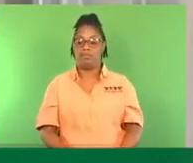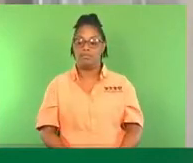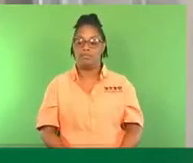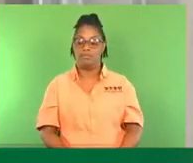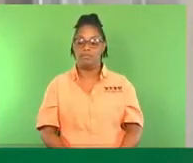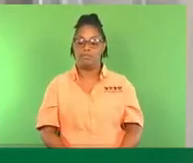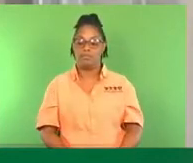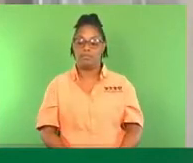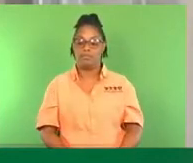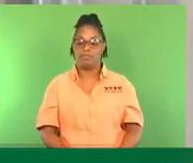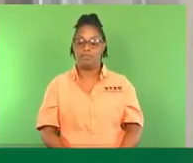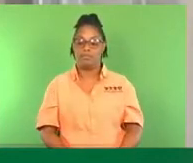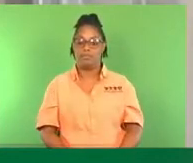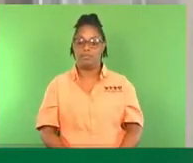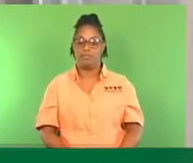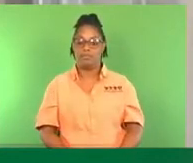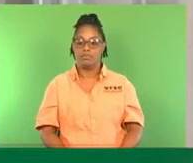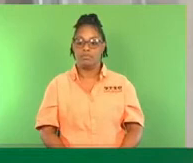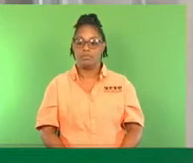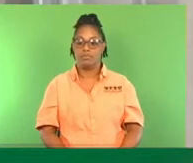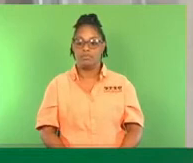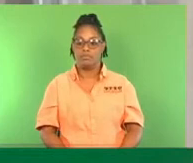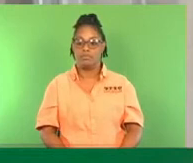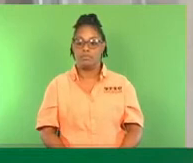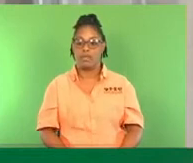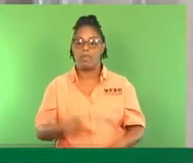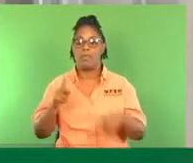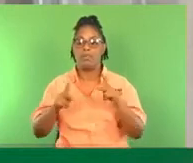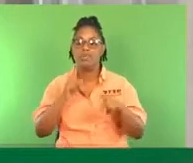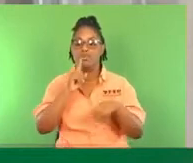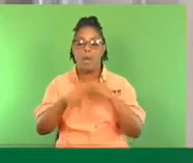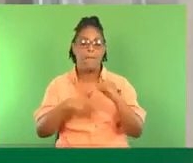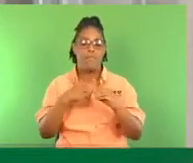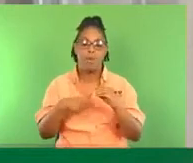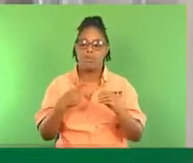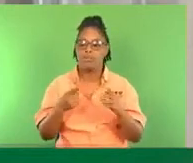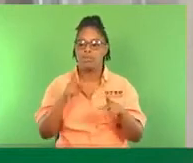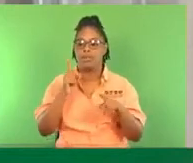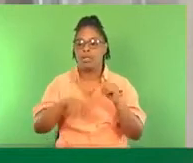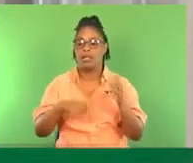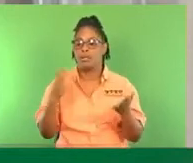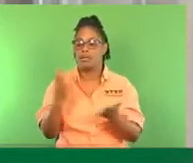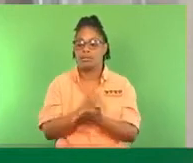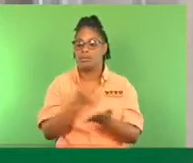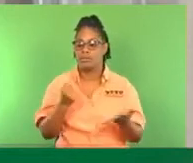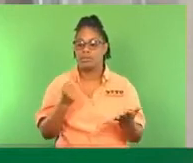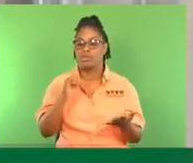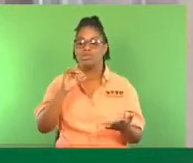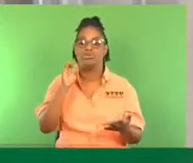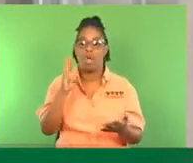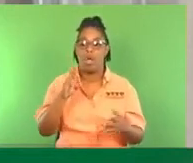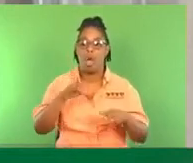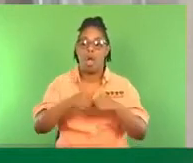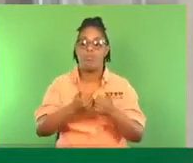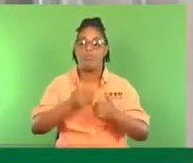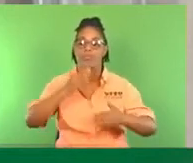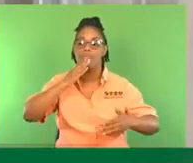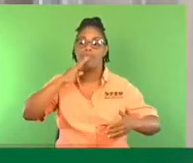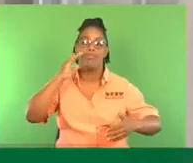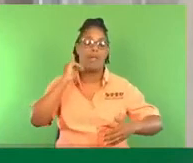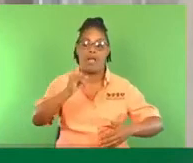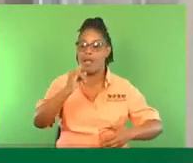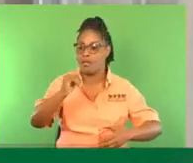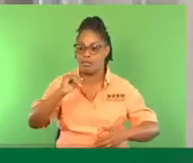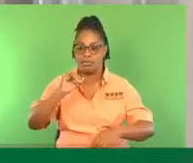People are talking about their inability to get jobs. They are talking about how terrible the roads are. People are talking about their empty